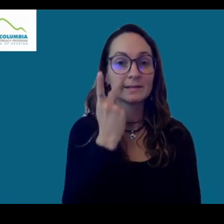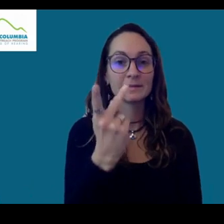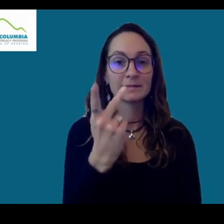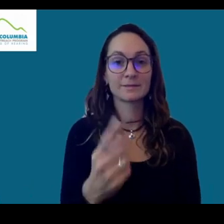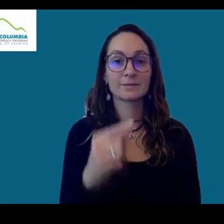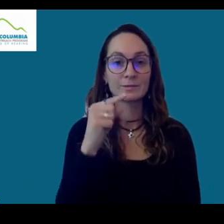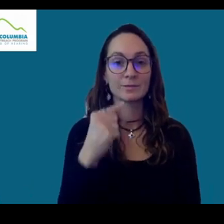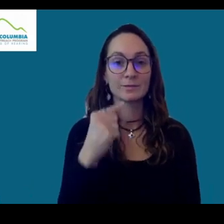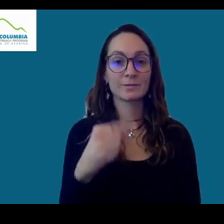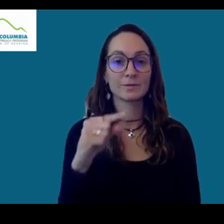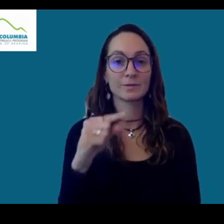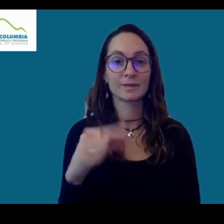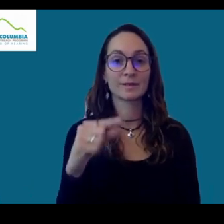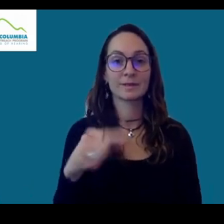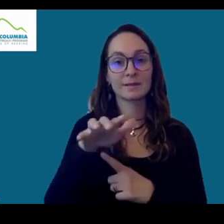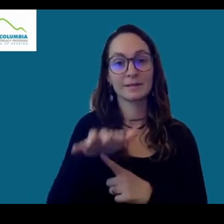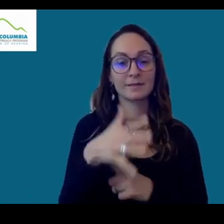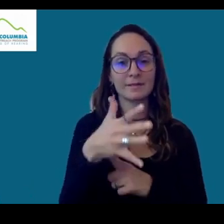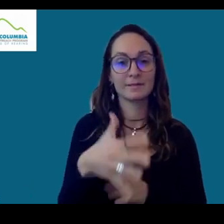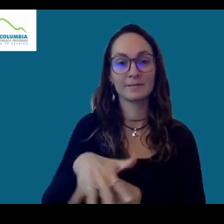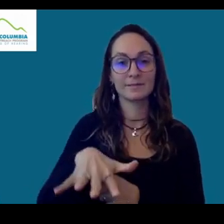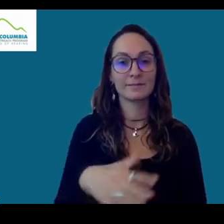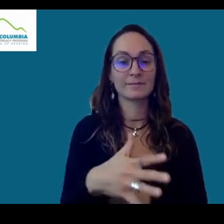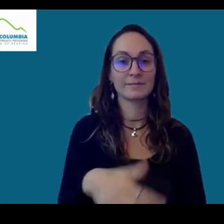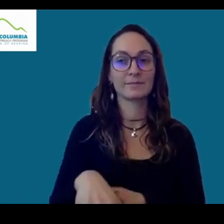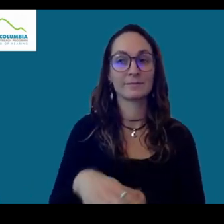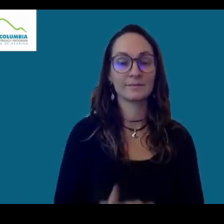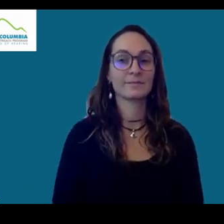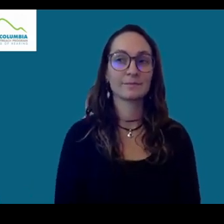I see the green leaf.